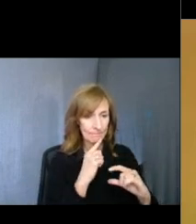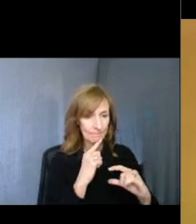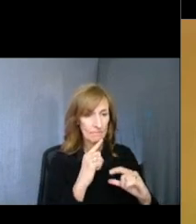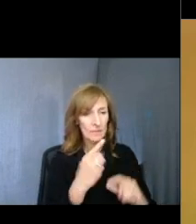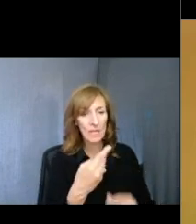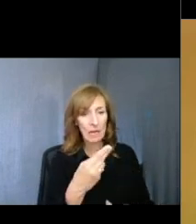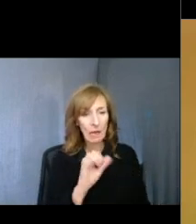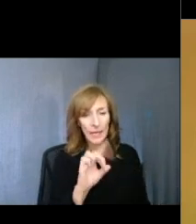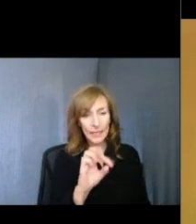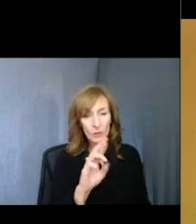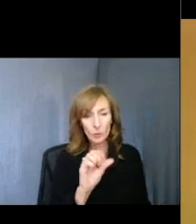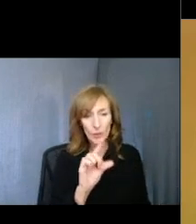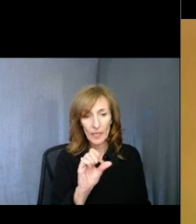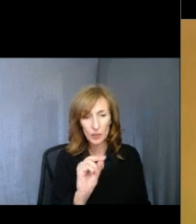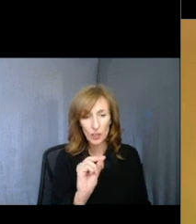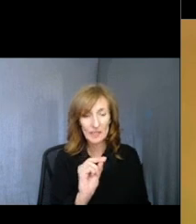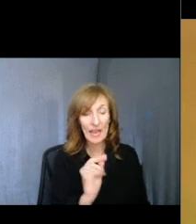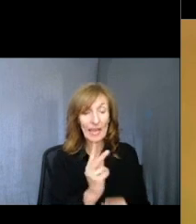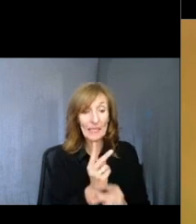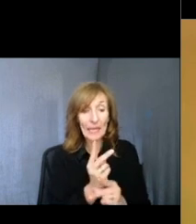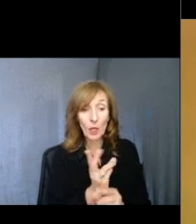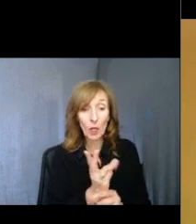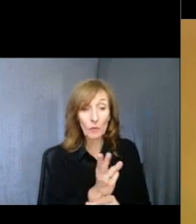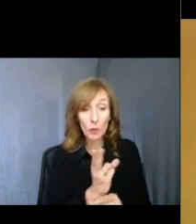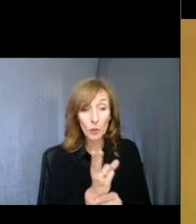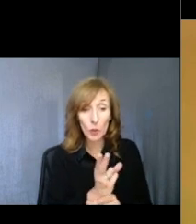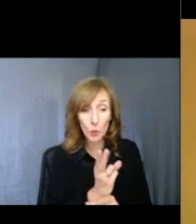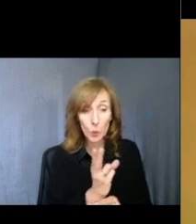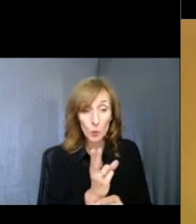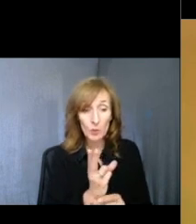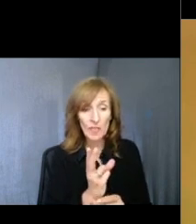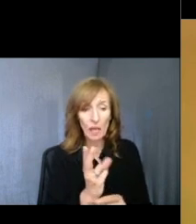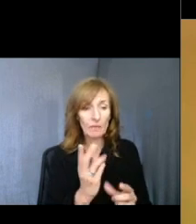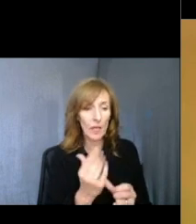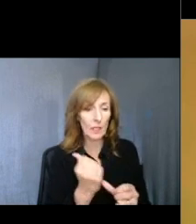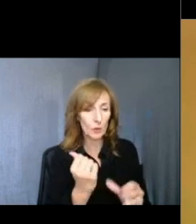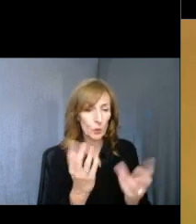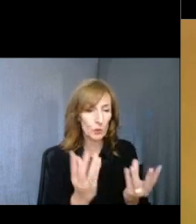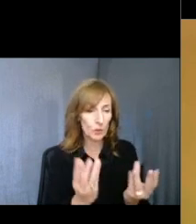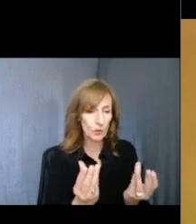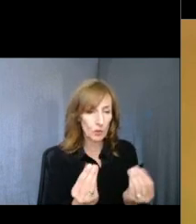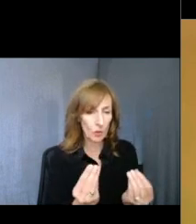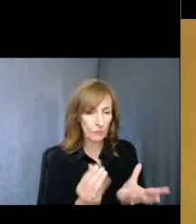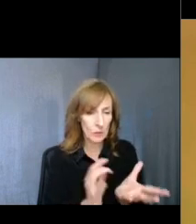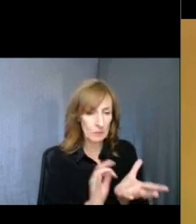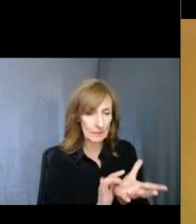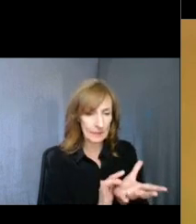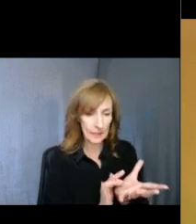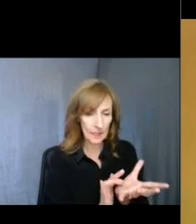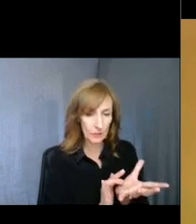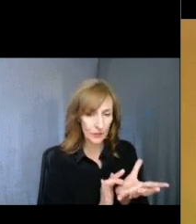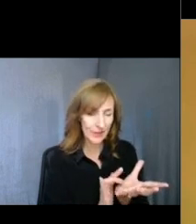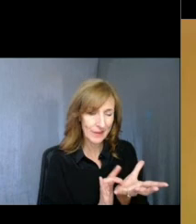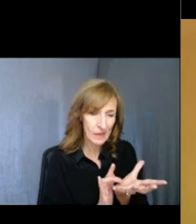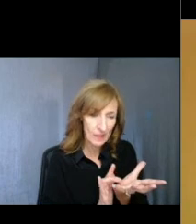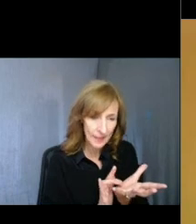of a stool softener is helpful for these cats that get constipated.